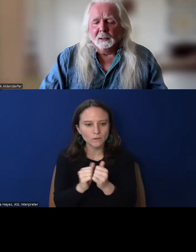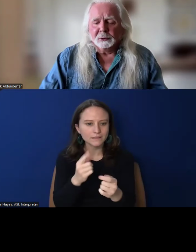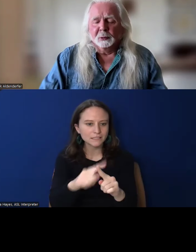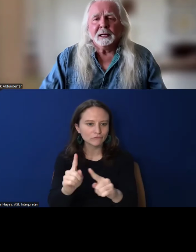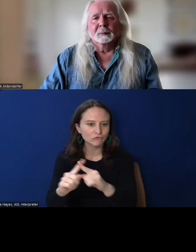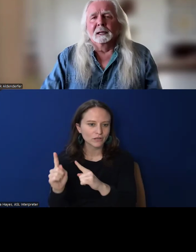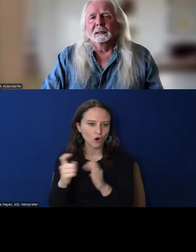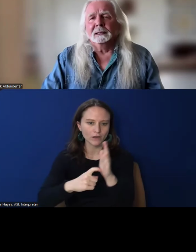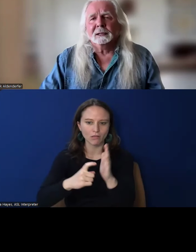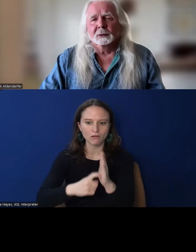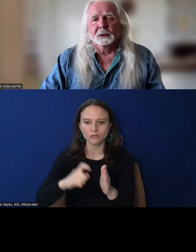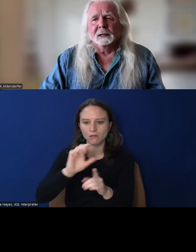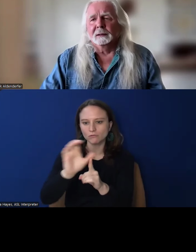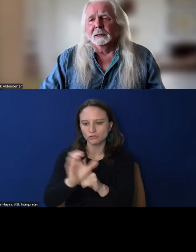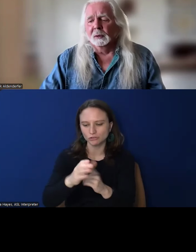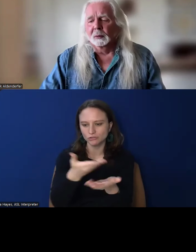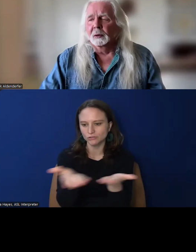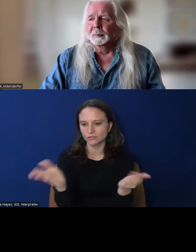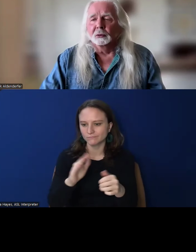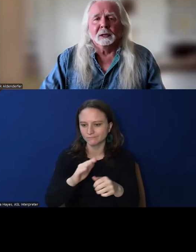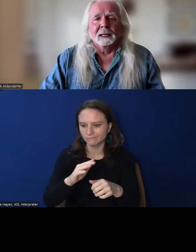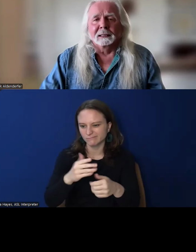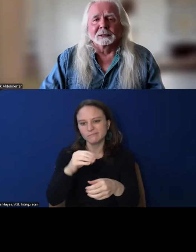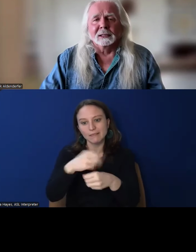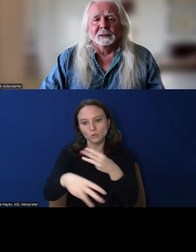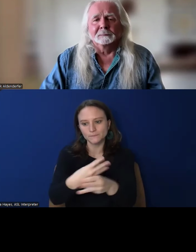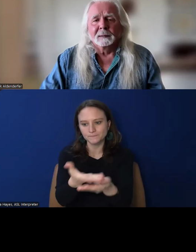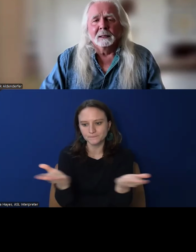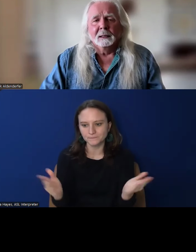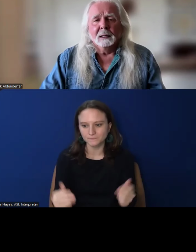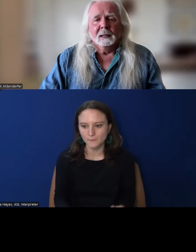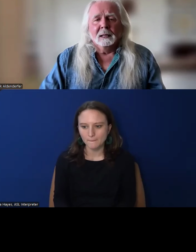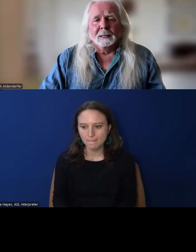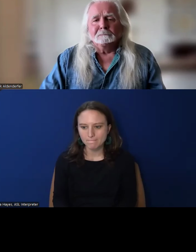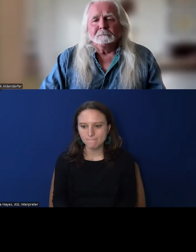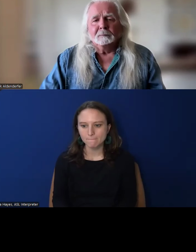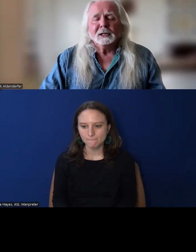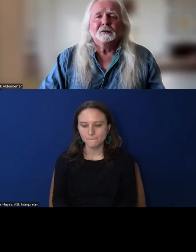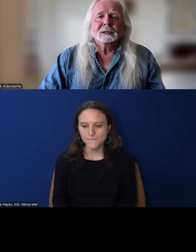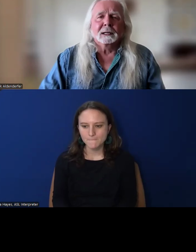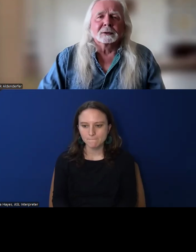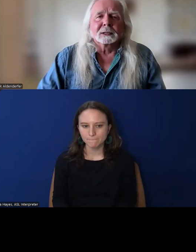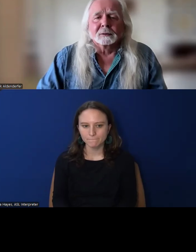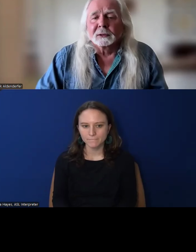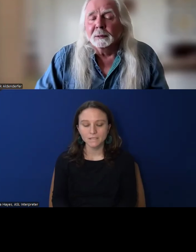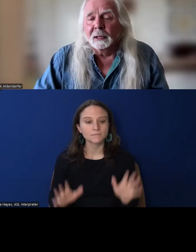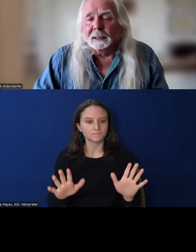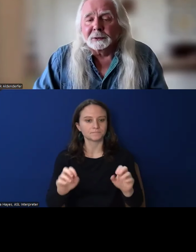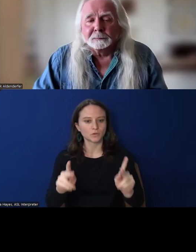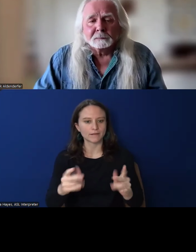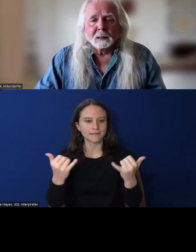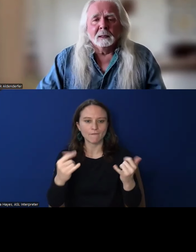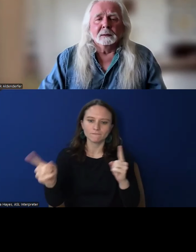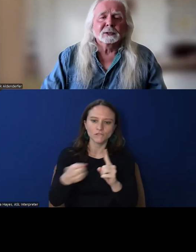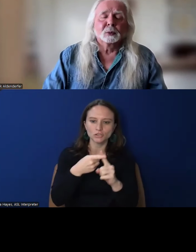So with that in mind, let's take a look at then what we're going to be looking at this evening. Um, let's first take ourselves to the